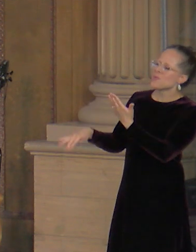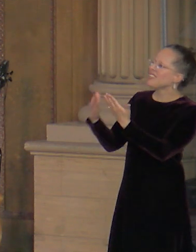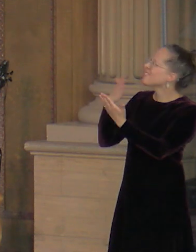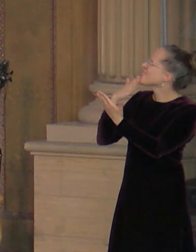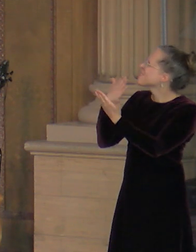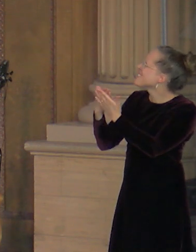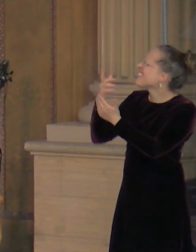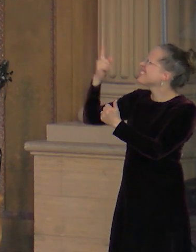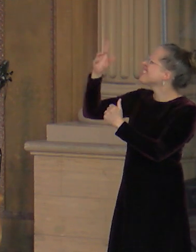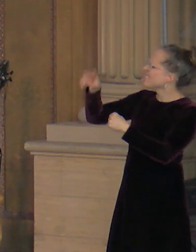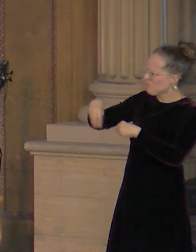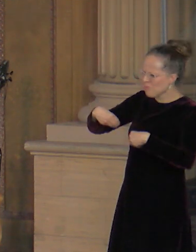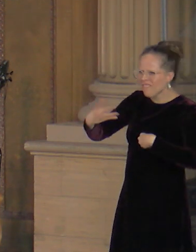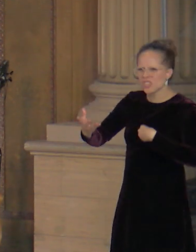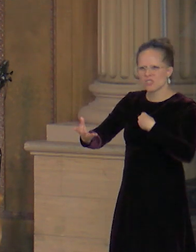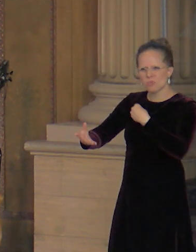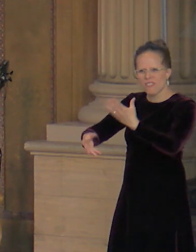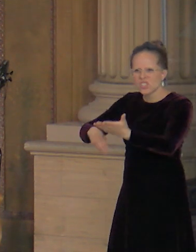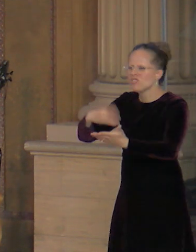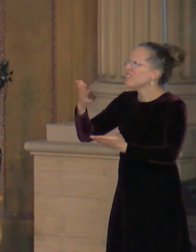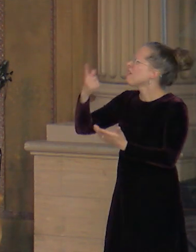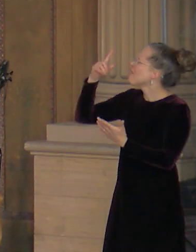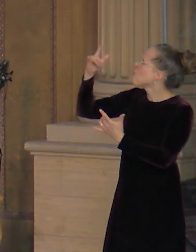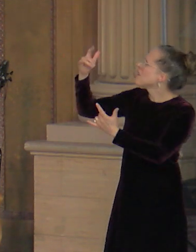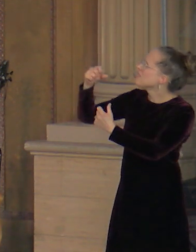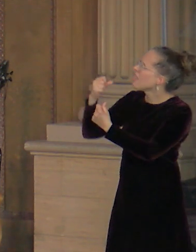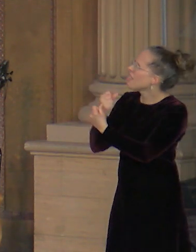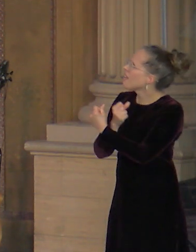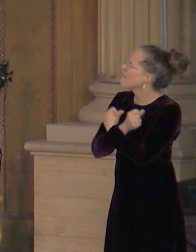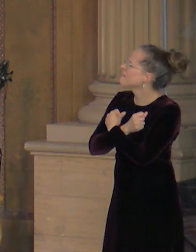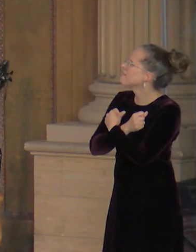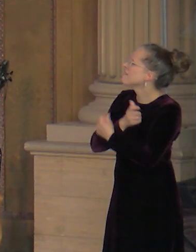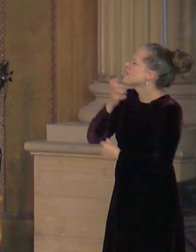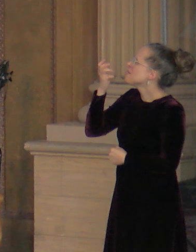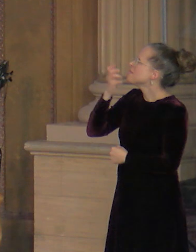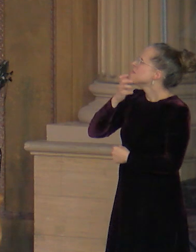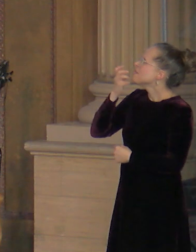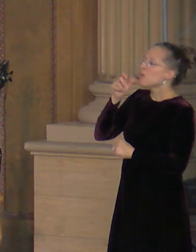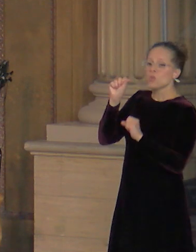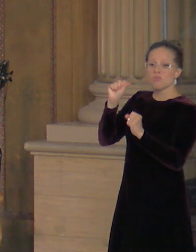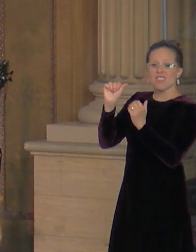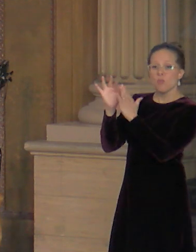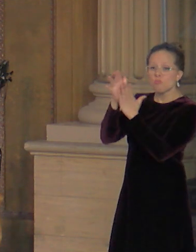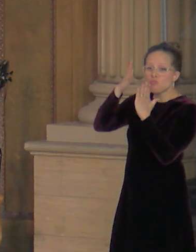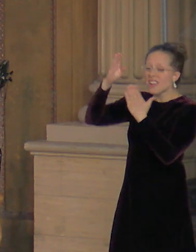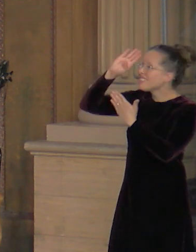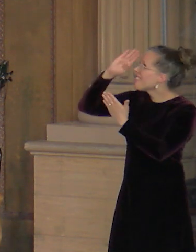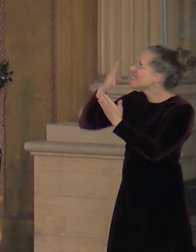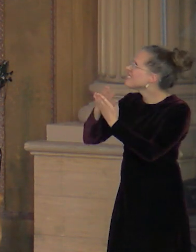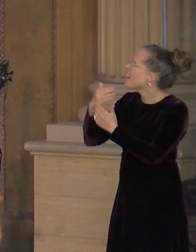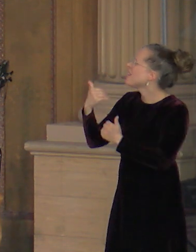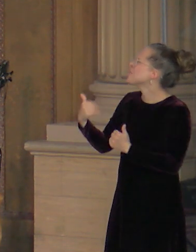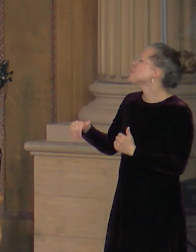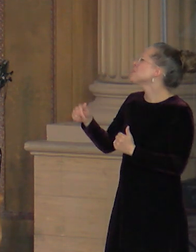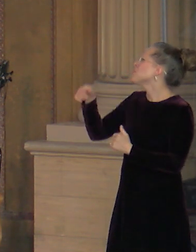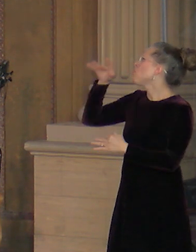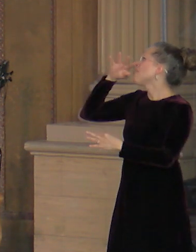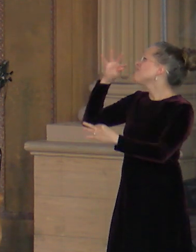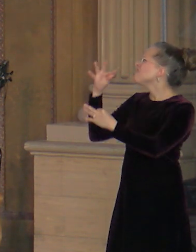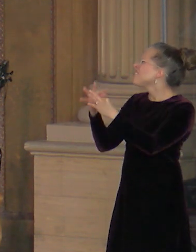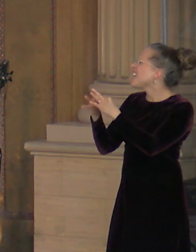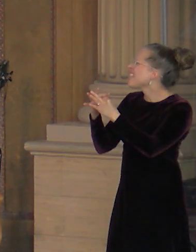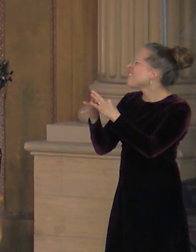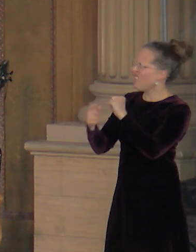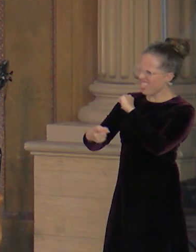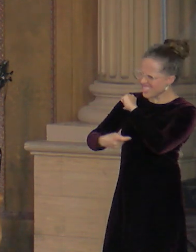provision for his love you can praise the son for his faithfulness in the way that he endured temptation and